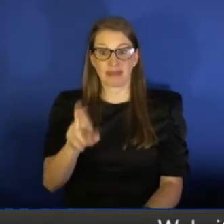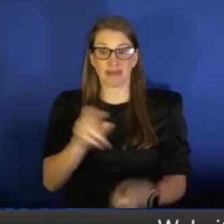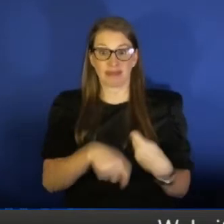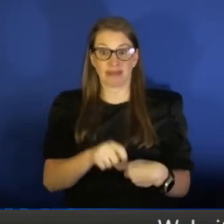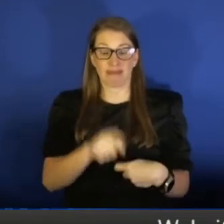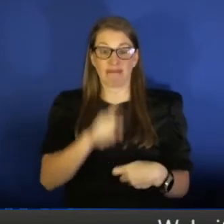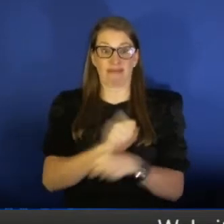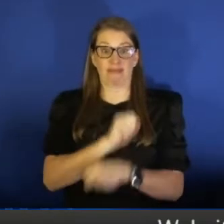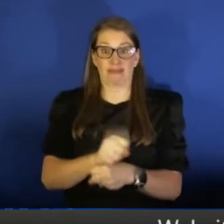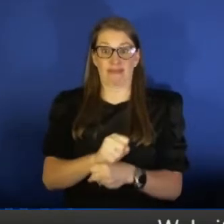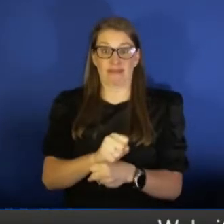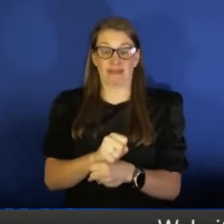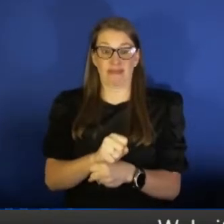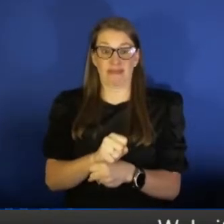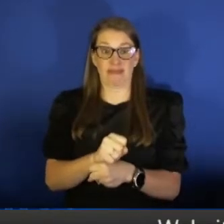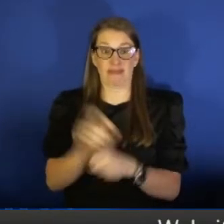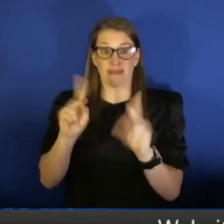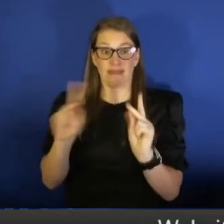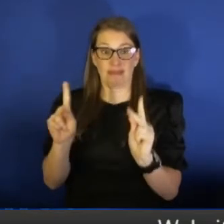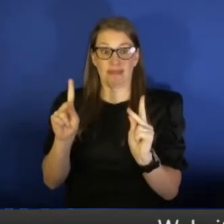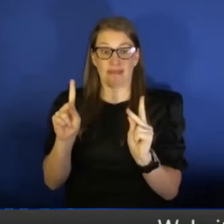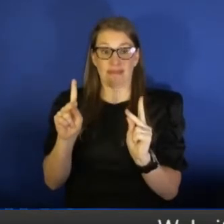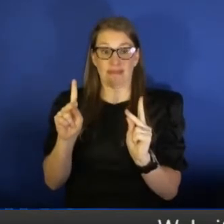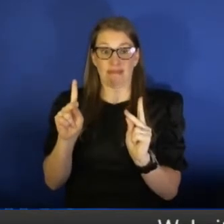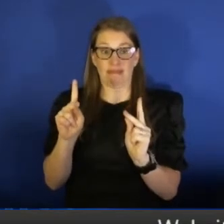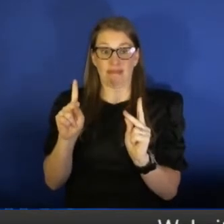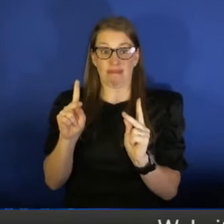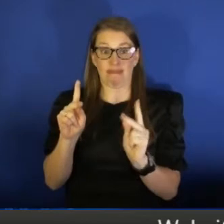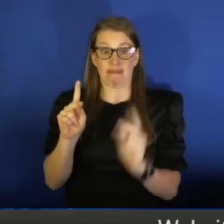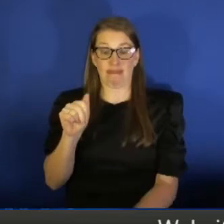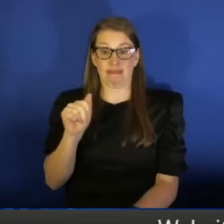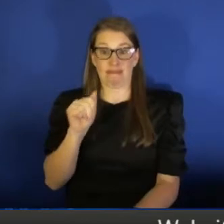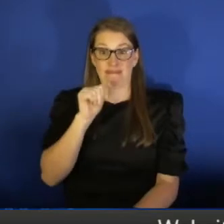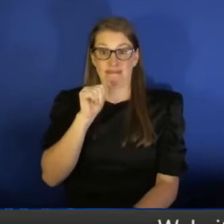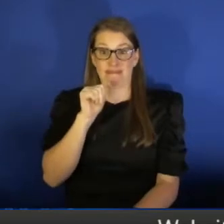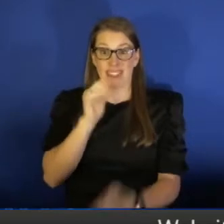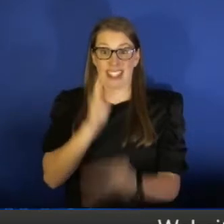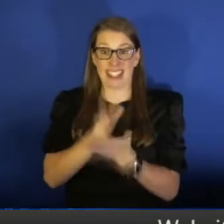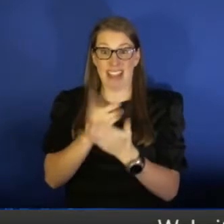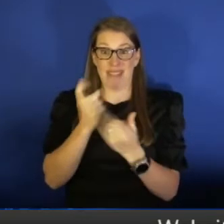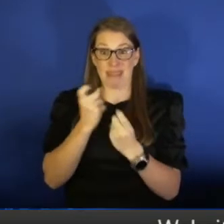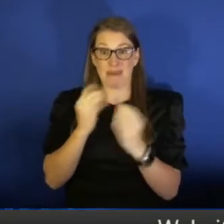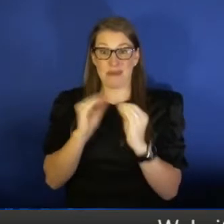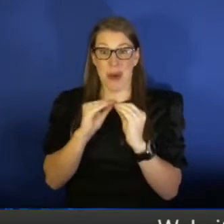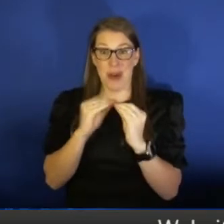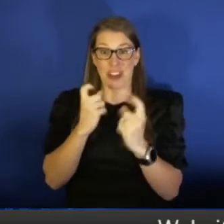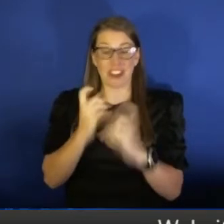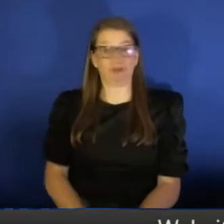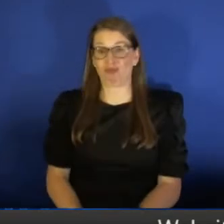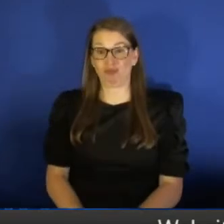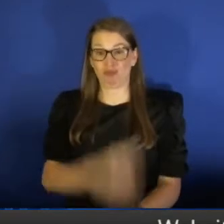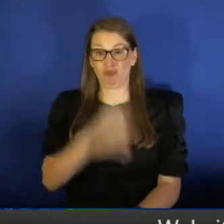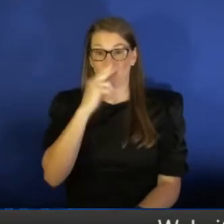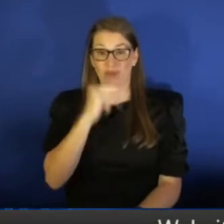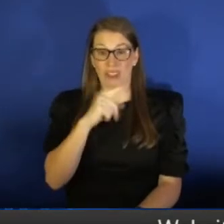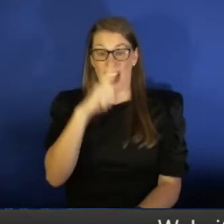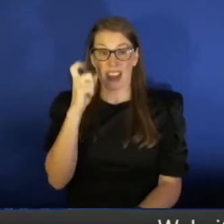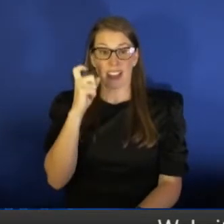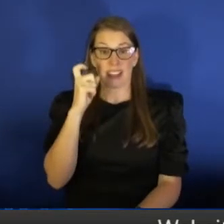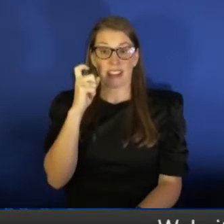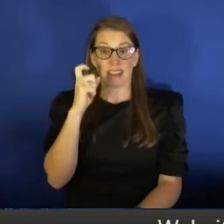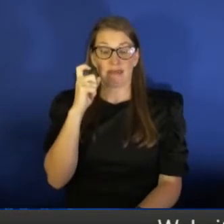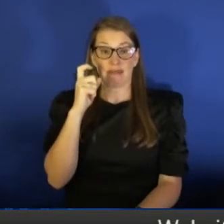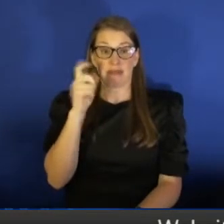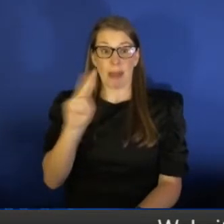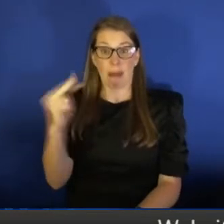actually people barely ask me more questions. It's so funny. I think it's because when people look at me, they don't